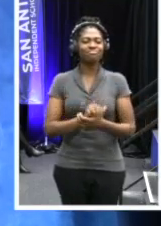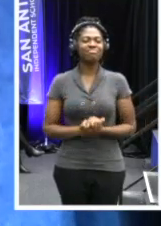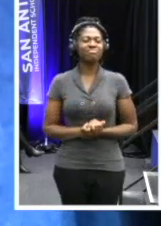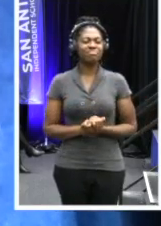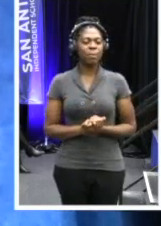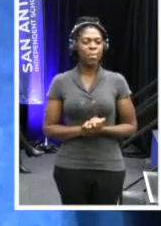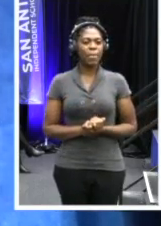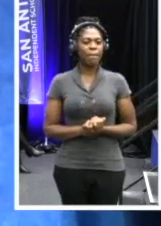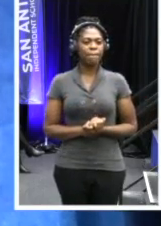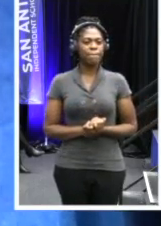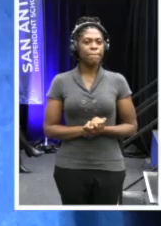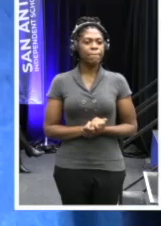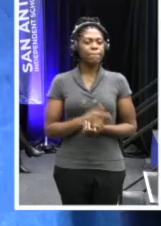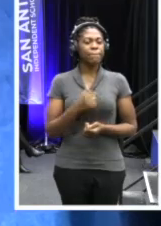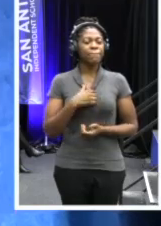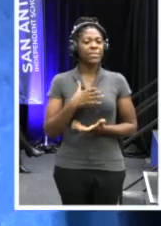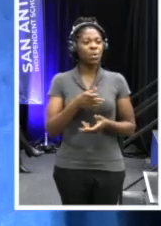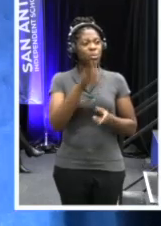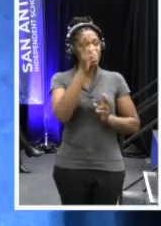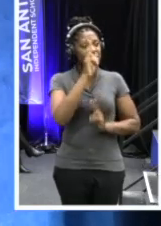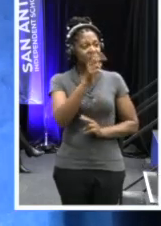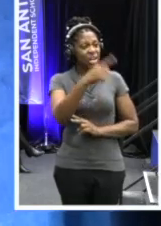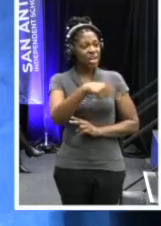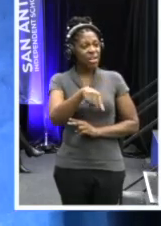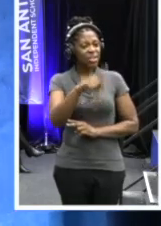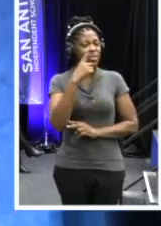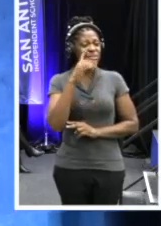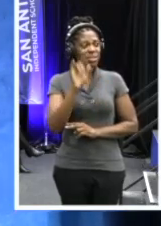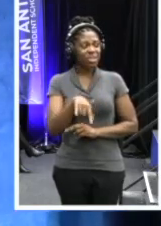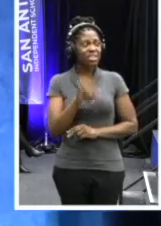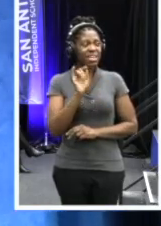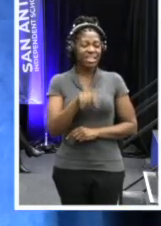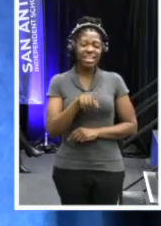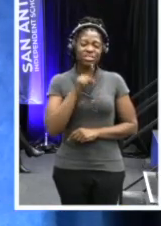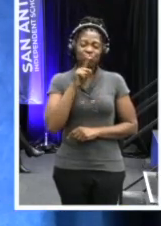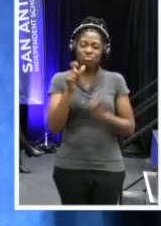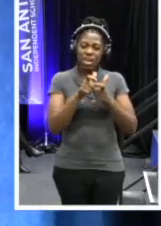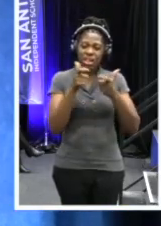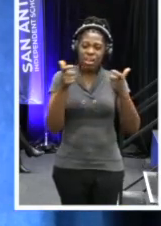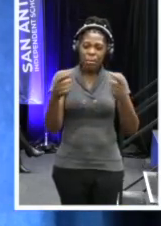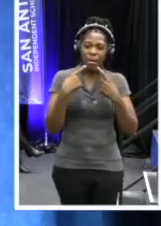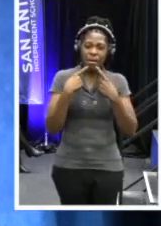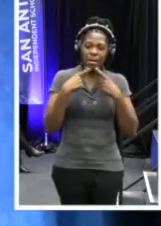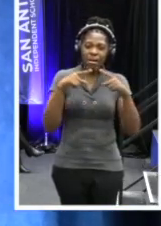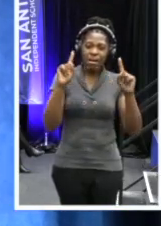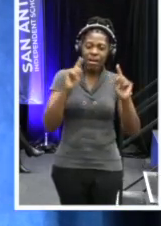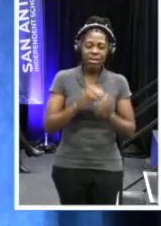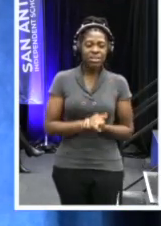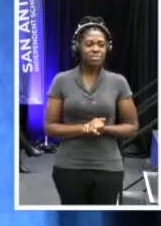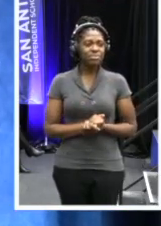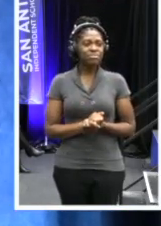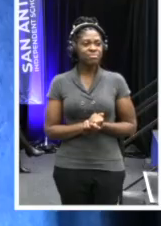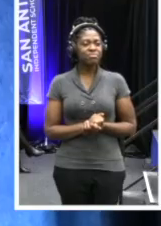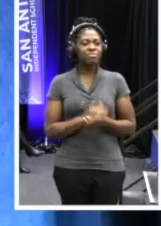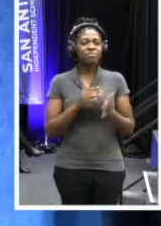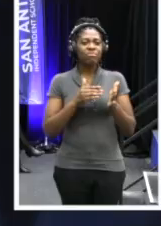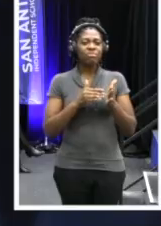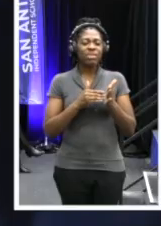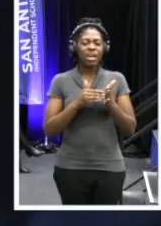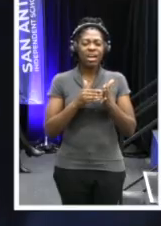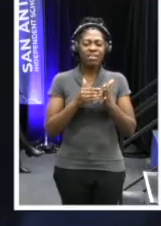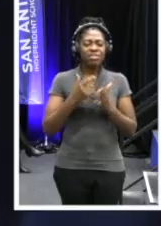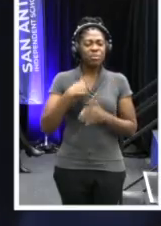I want to acknowledge just how big of an accomplishment this is. Far too often in public education, we talk about students from a